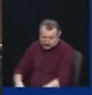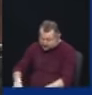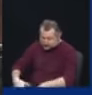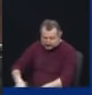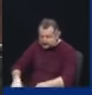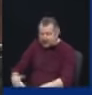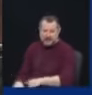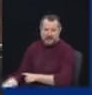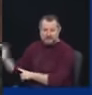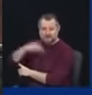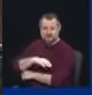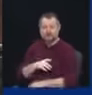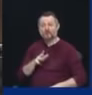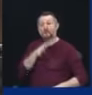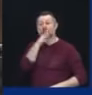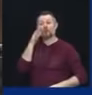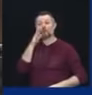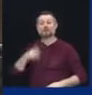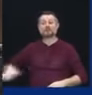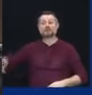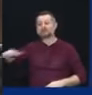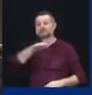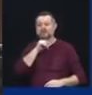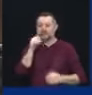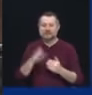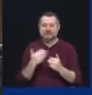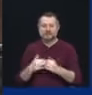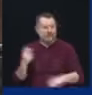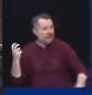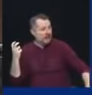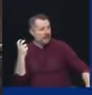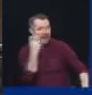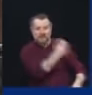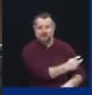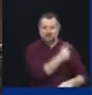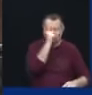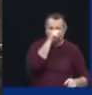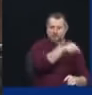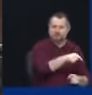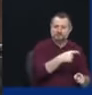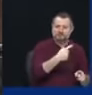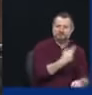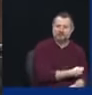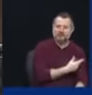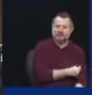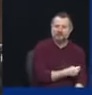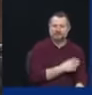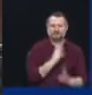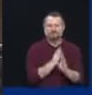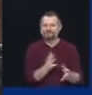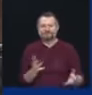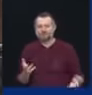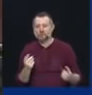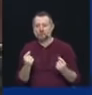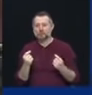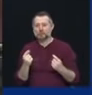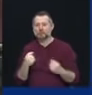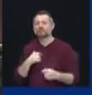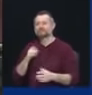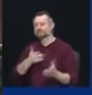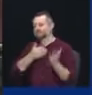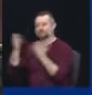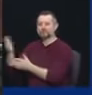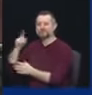hard to get to a vaccination site. We'll bring the vaccination site to you. And we're going to start